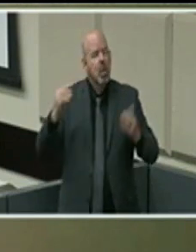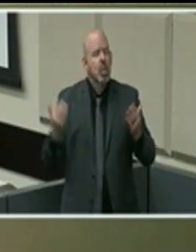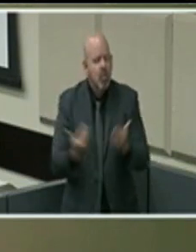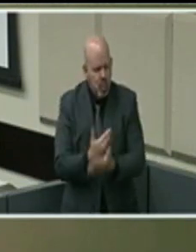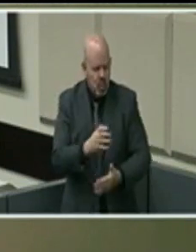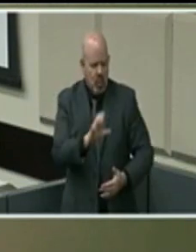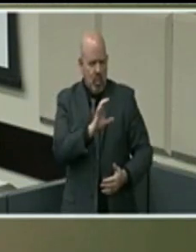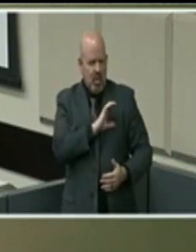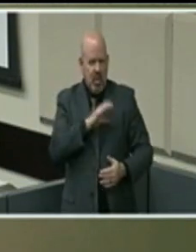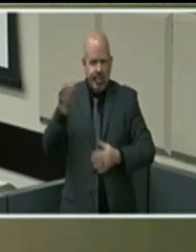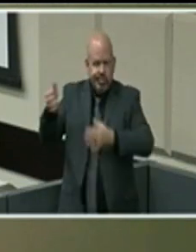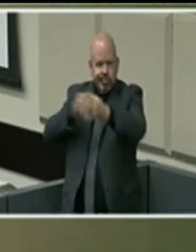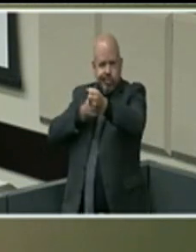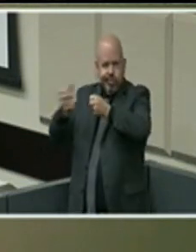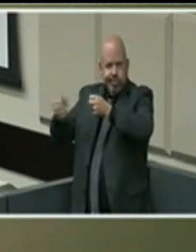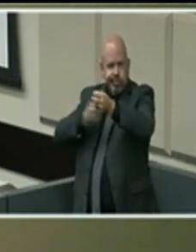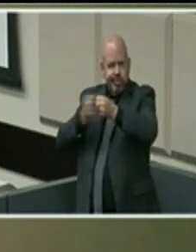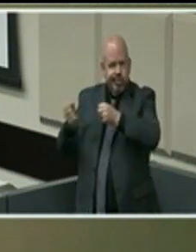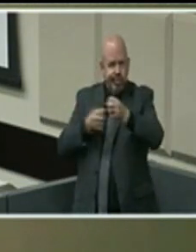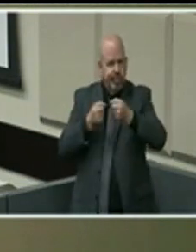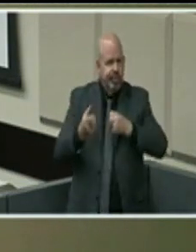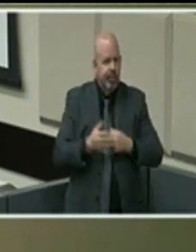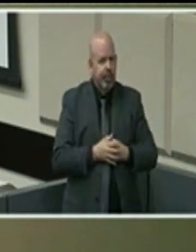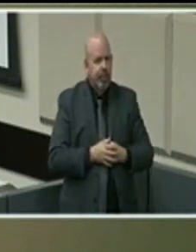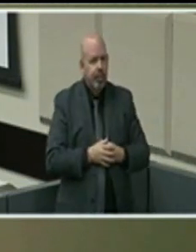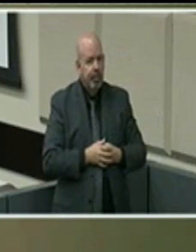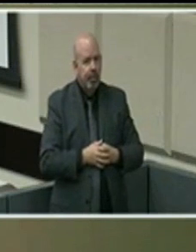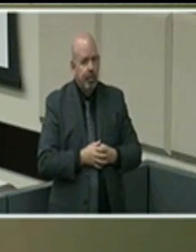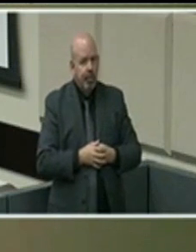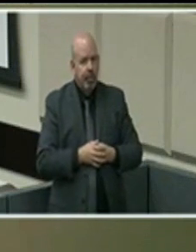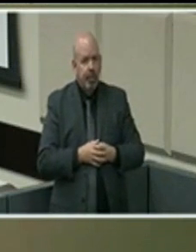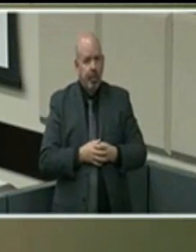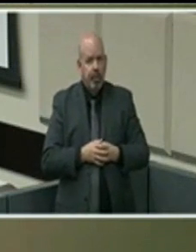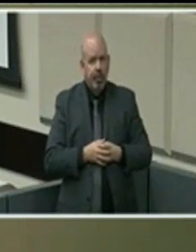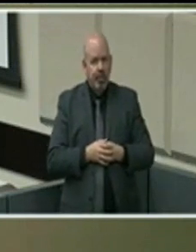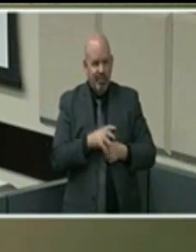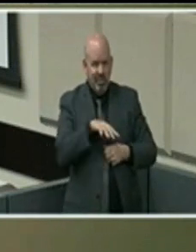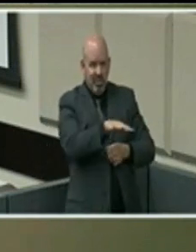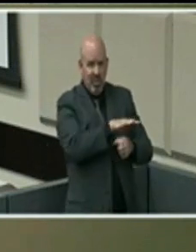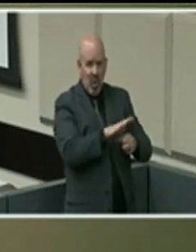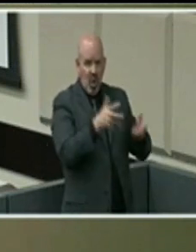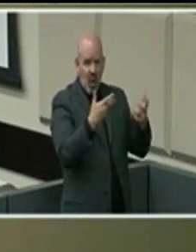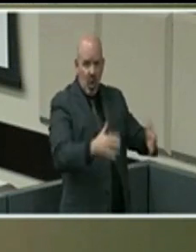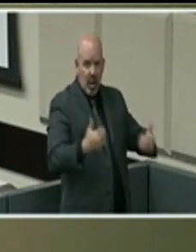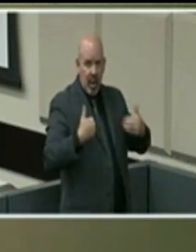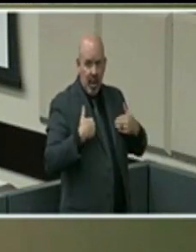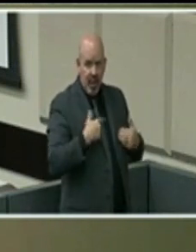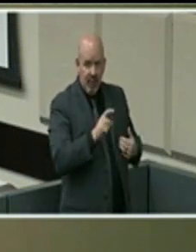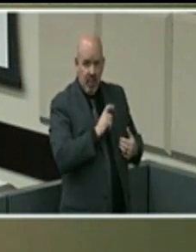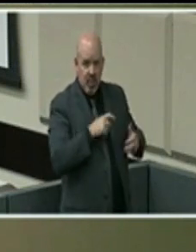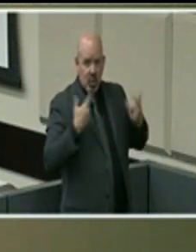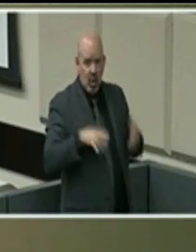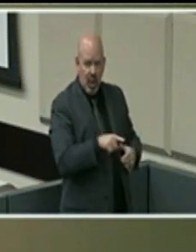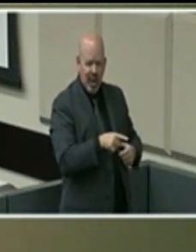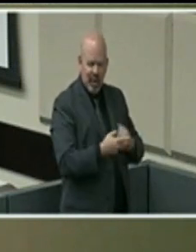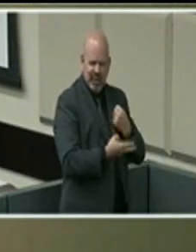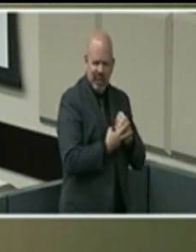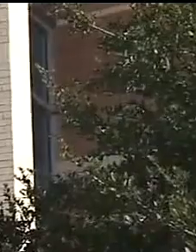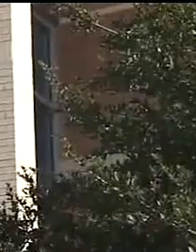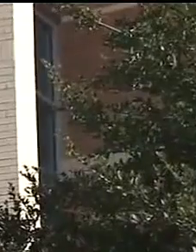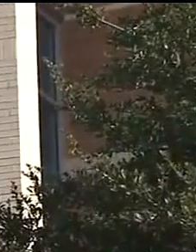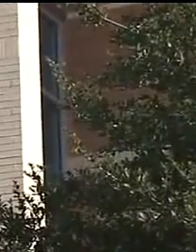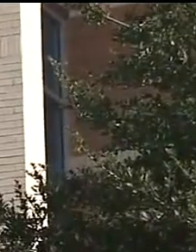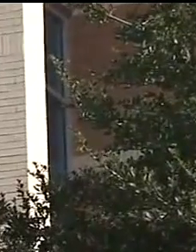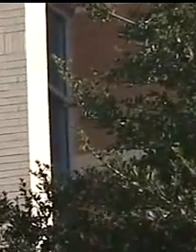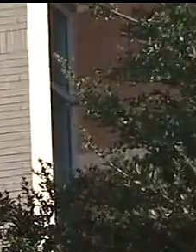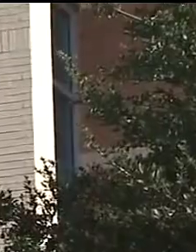and existing officers we were able to retain. The council members have been briefed about this issue, and not one person objected.